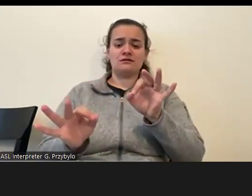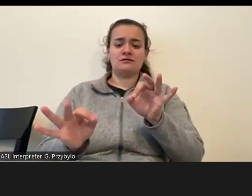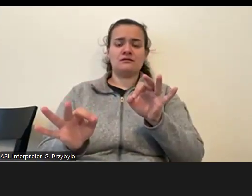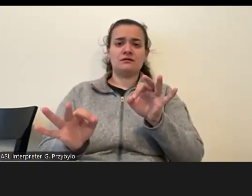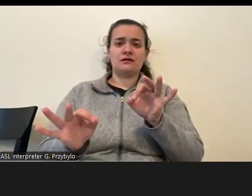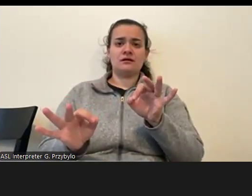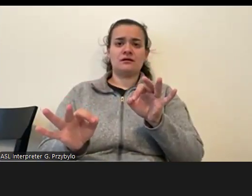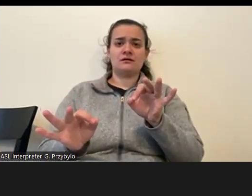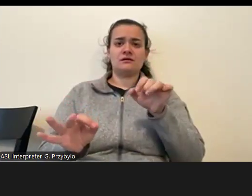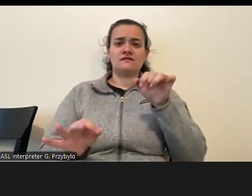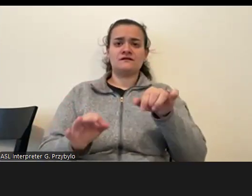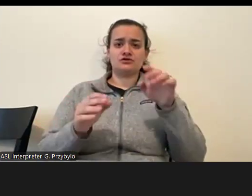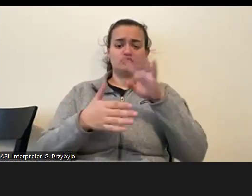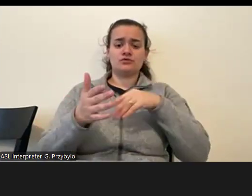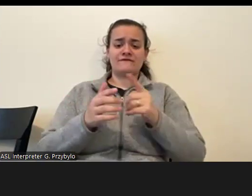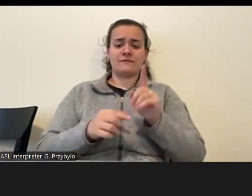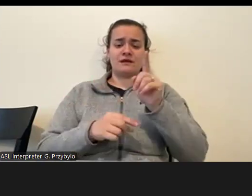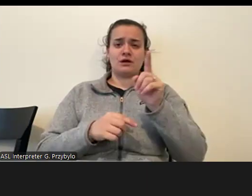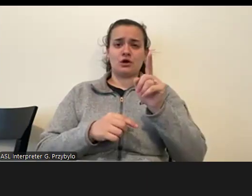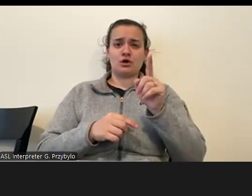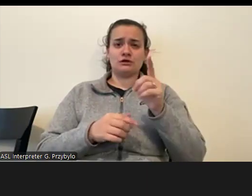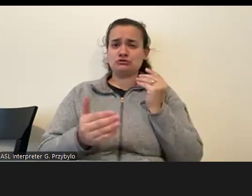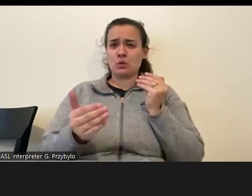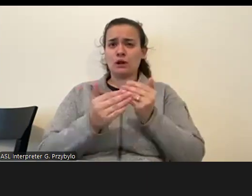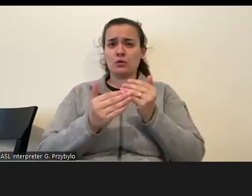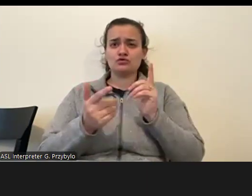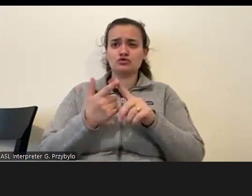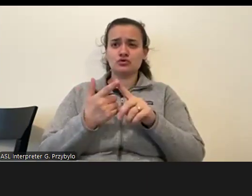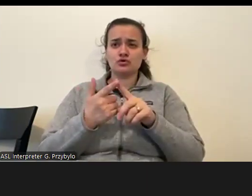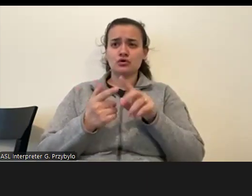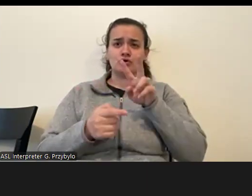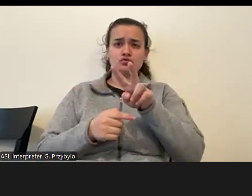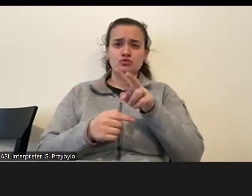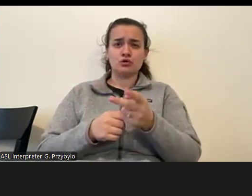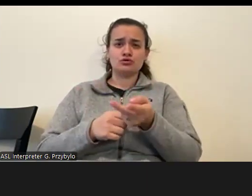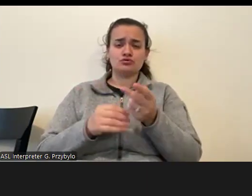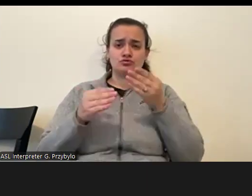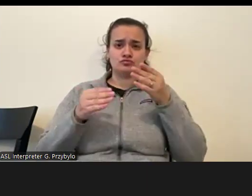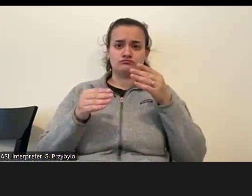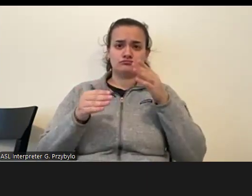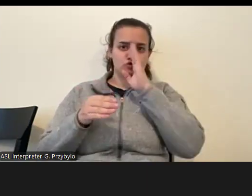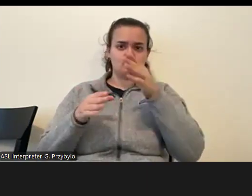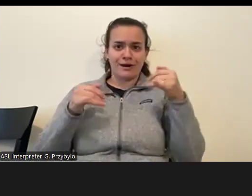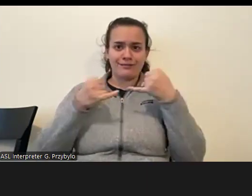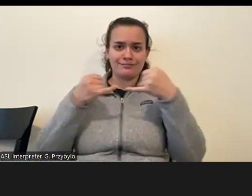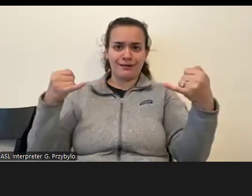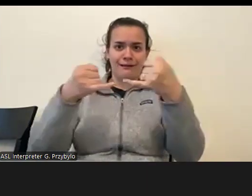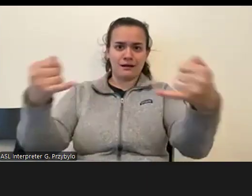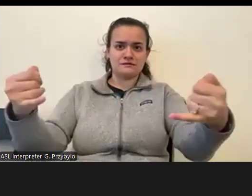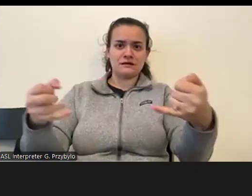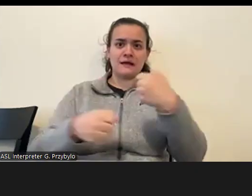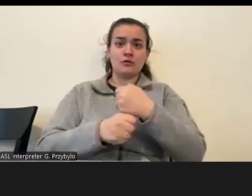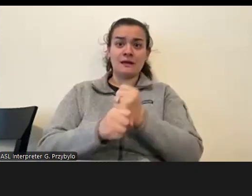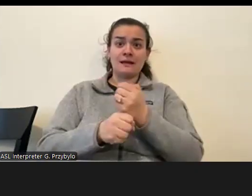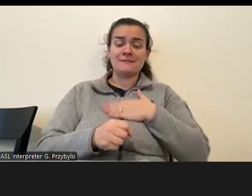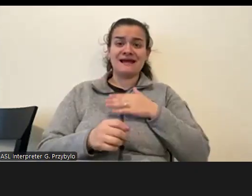This graph up here is so close to two straight lines that I'm just going to make my ideal Bodie